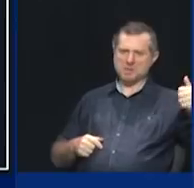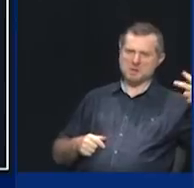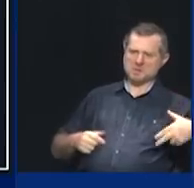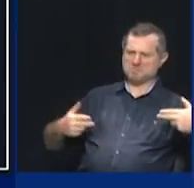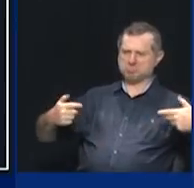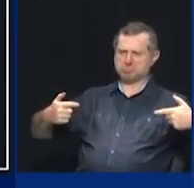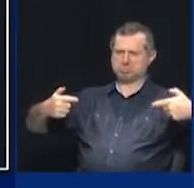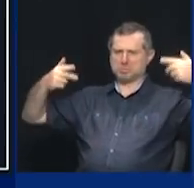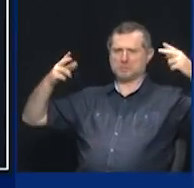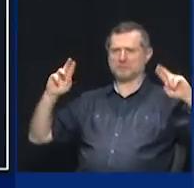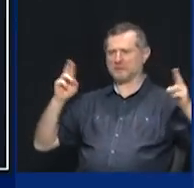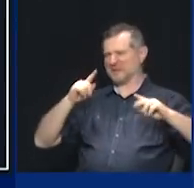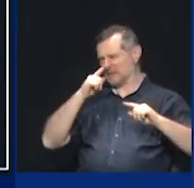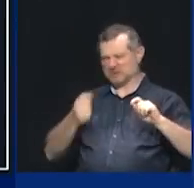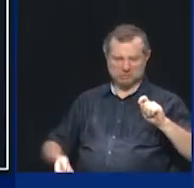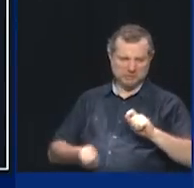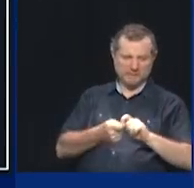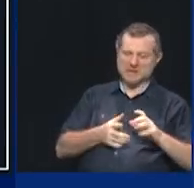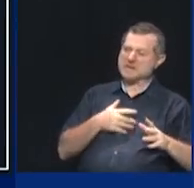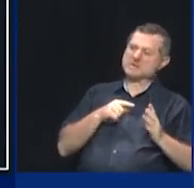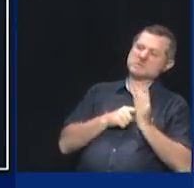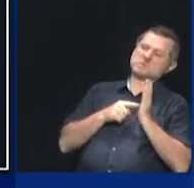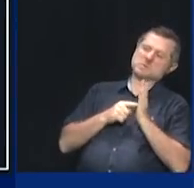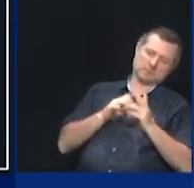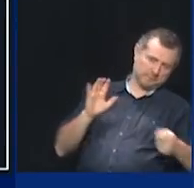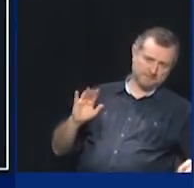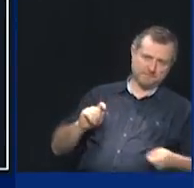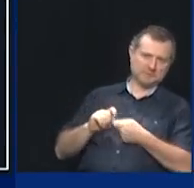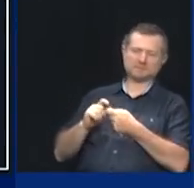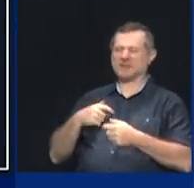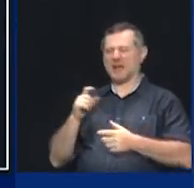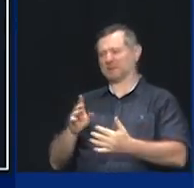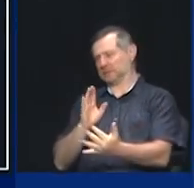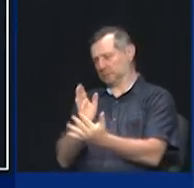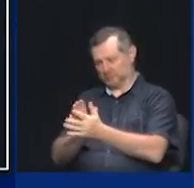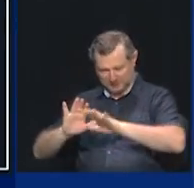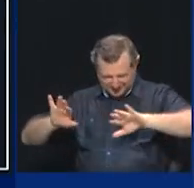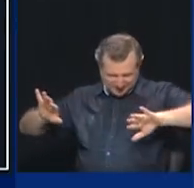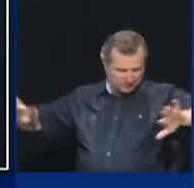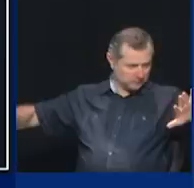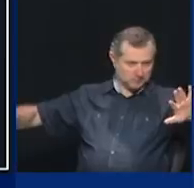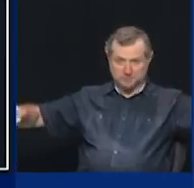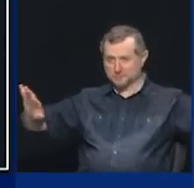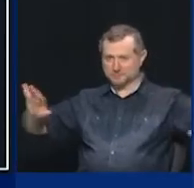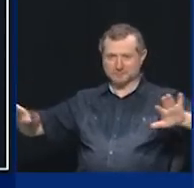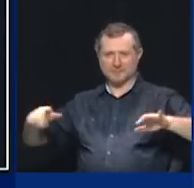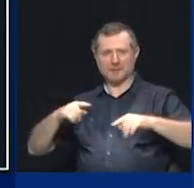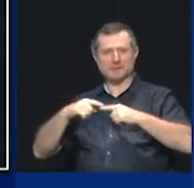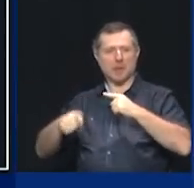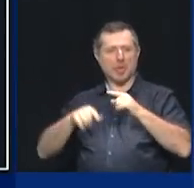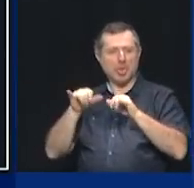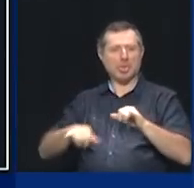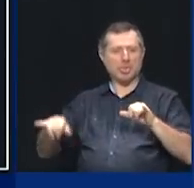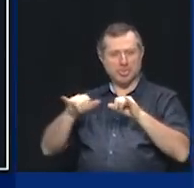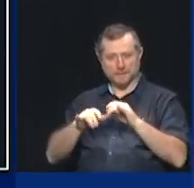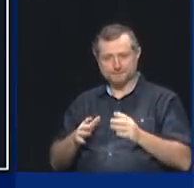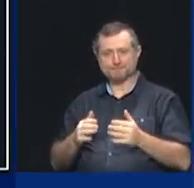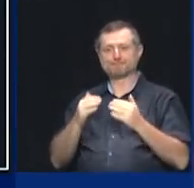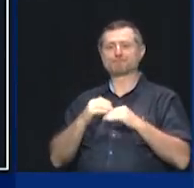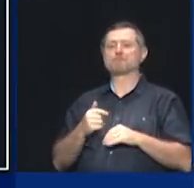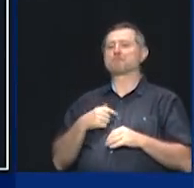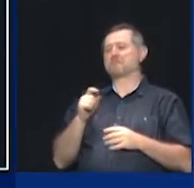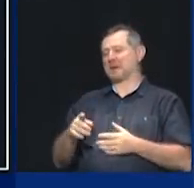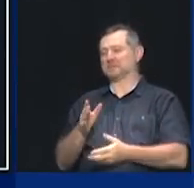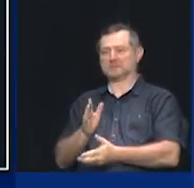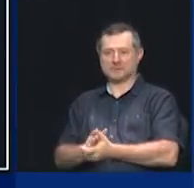shots. You can interrupt that progression of violence, and that's what we have to do. We